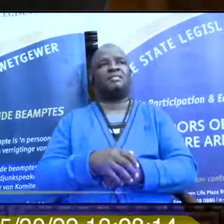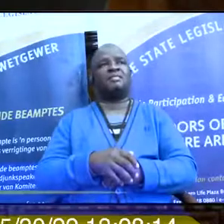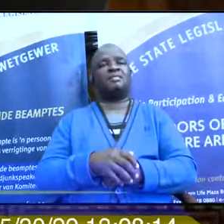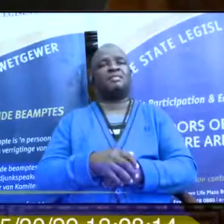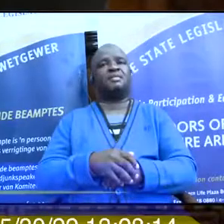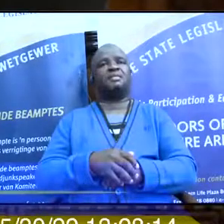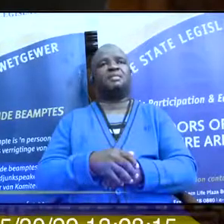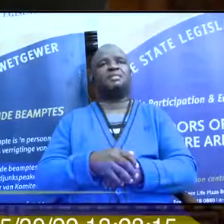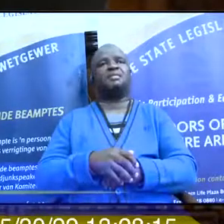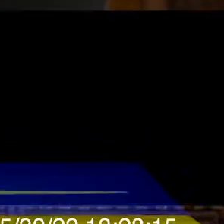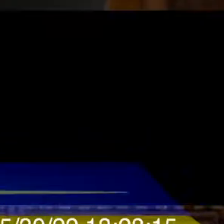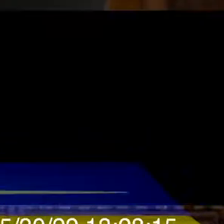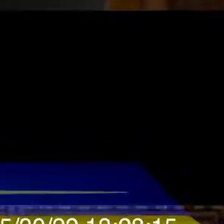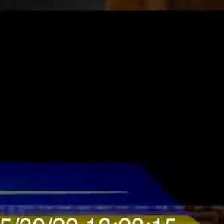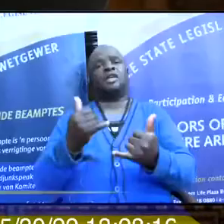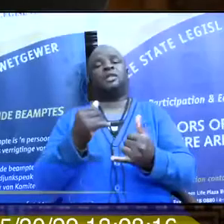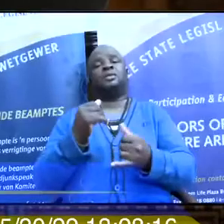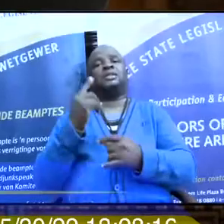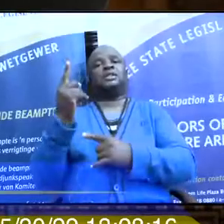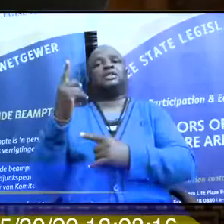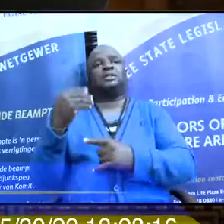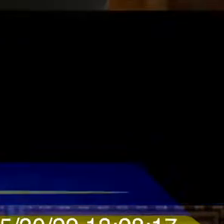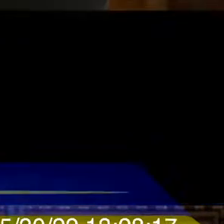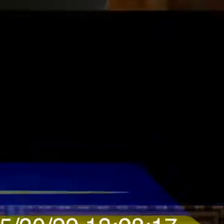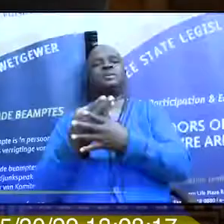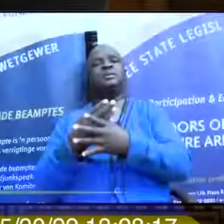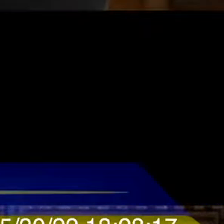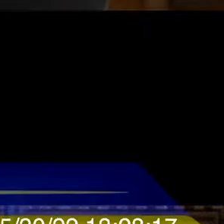our teachers are now working monday to sunday